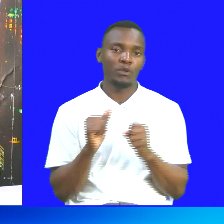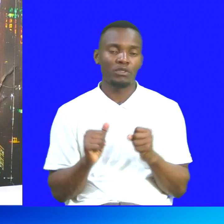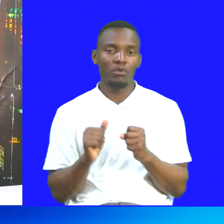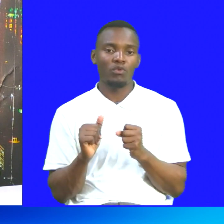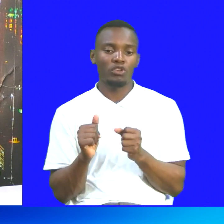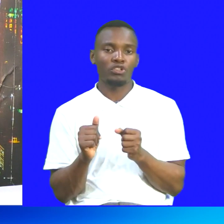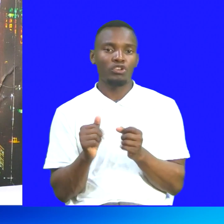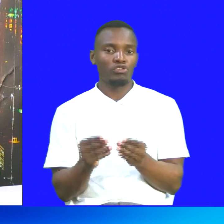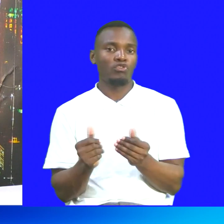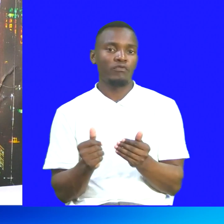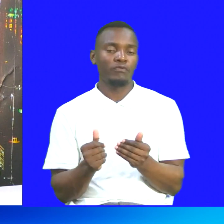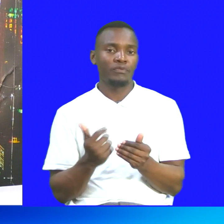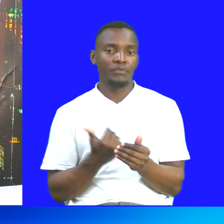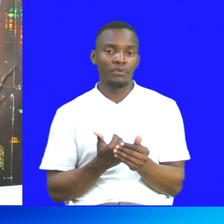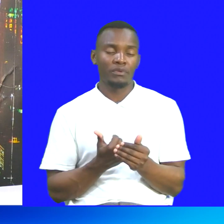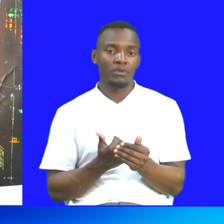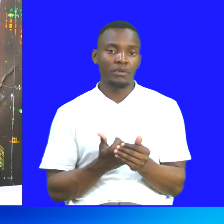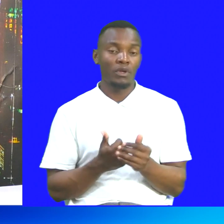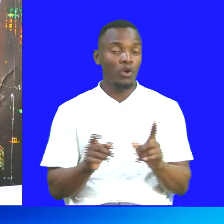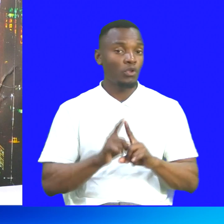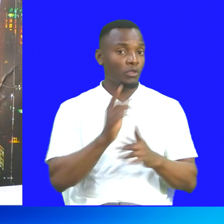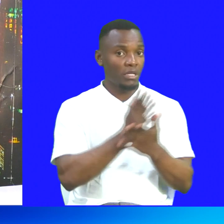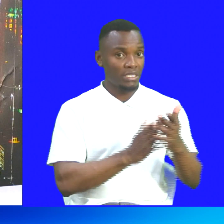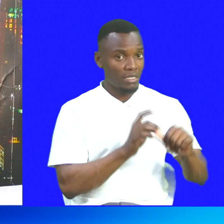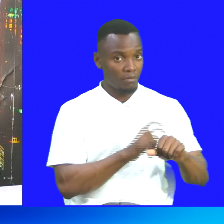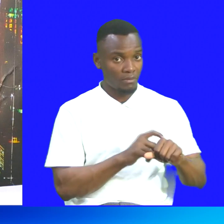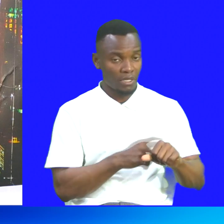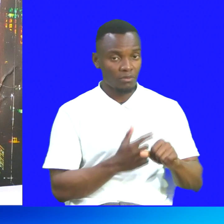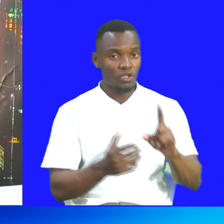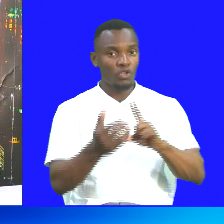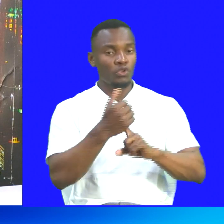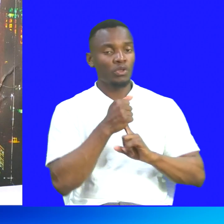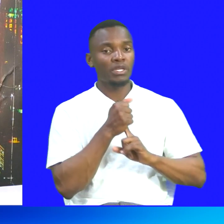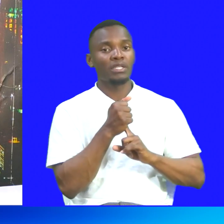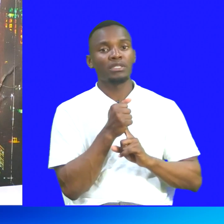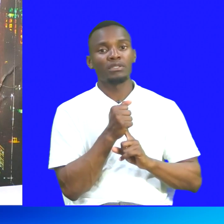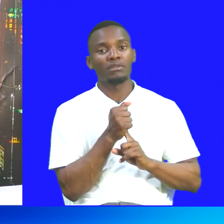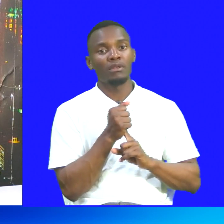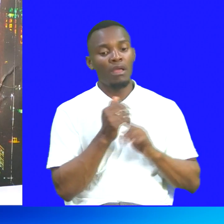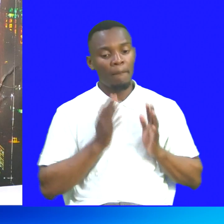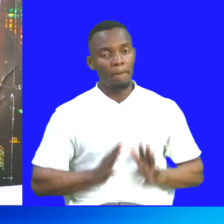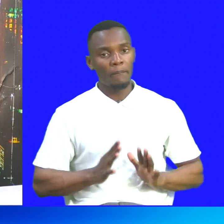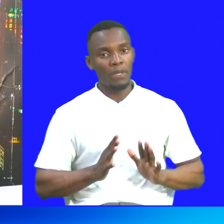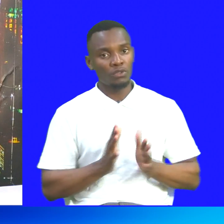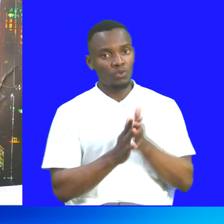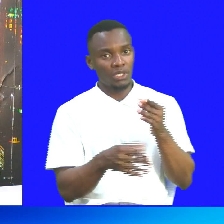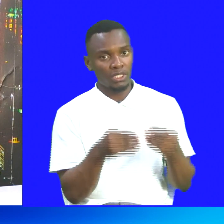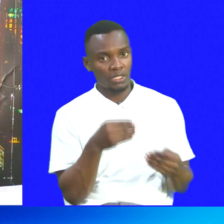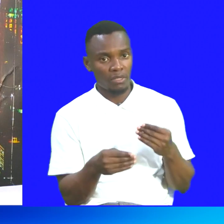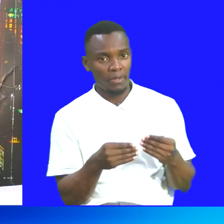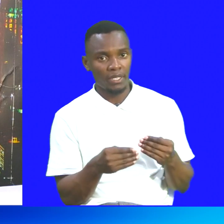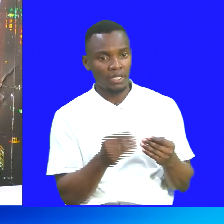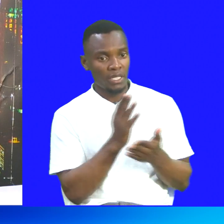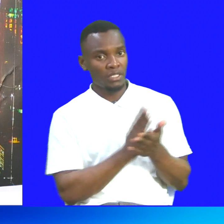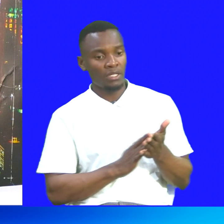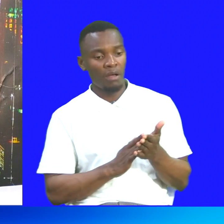rectified. And in some instances, you find that some of the people with disabilities were